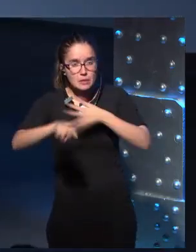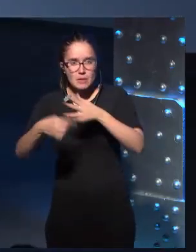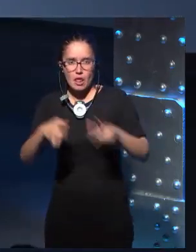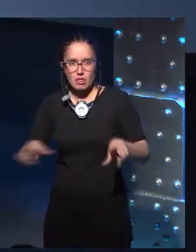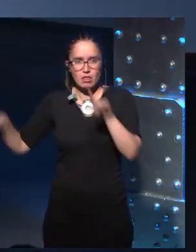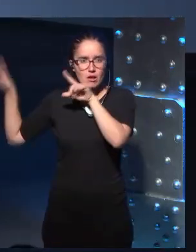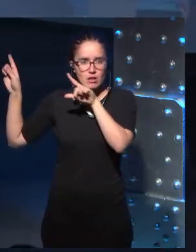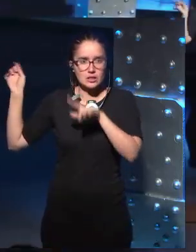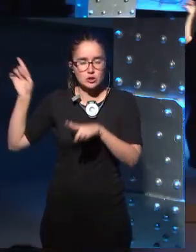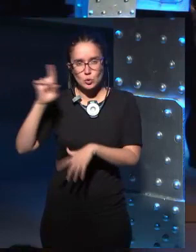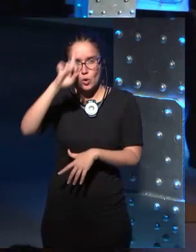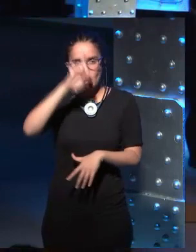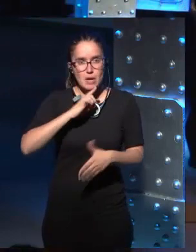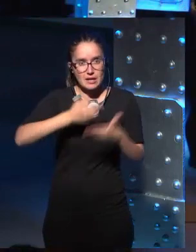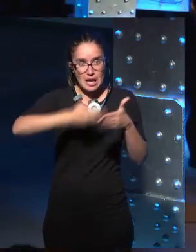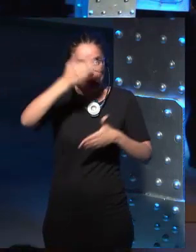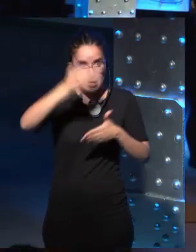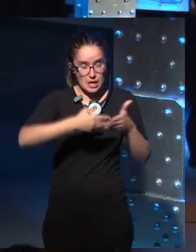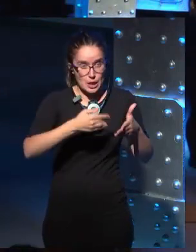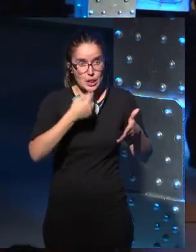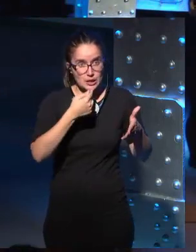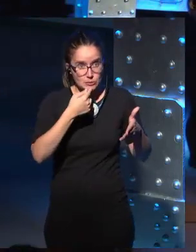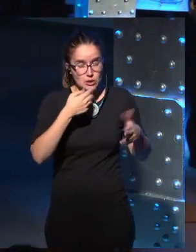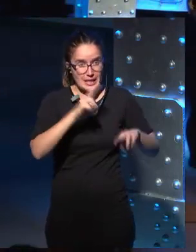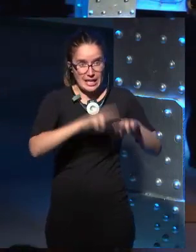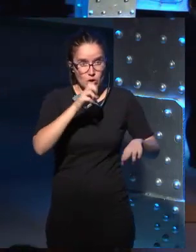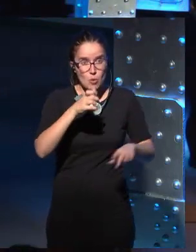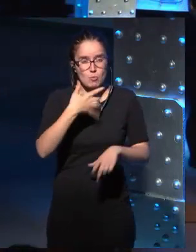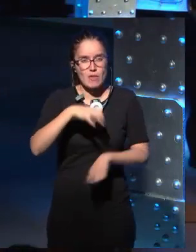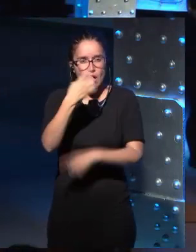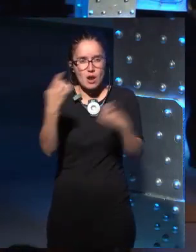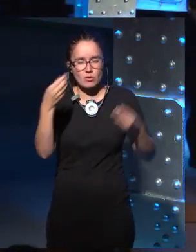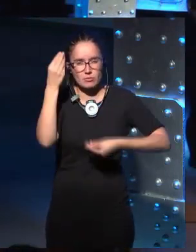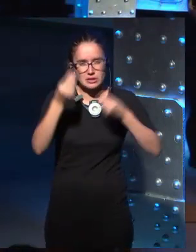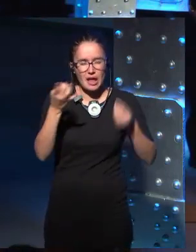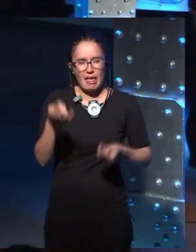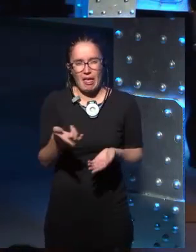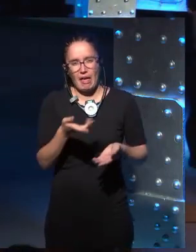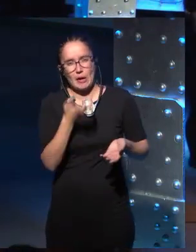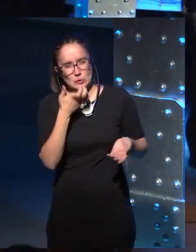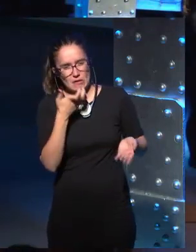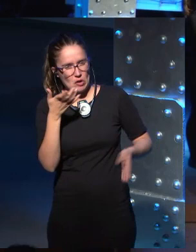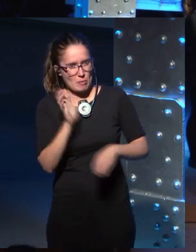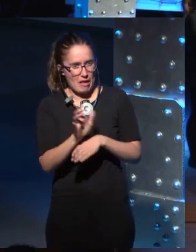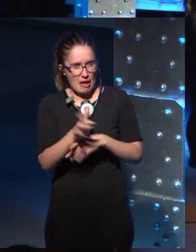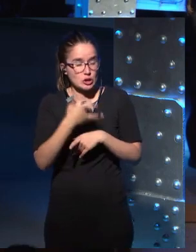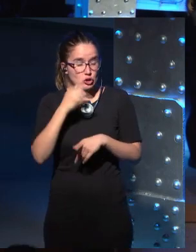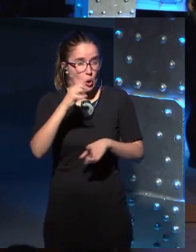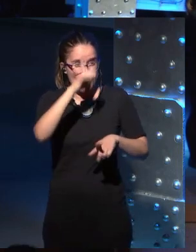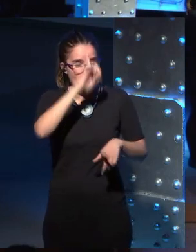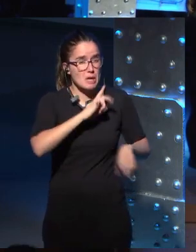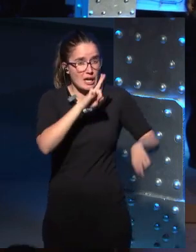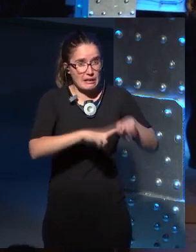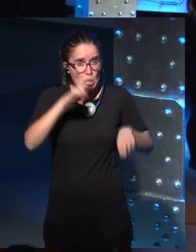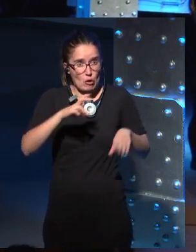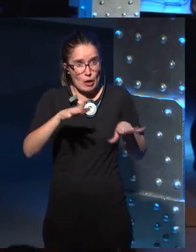This is a picture of the wall. Now some of you may think he's joking, he just took a black picture from his computer and is